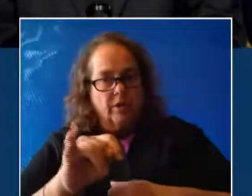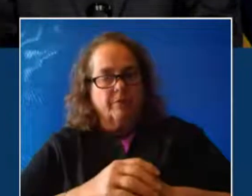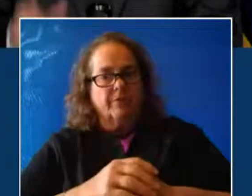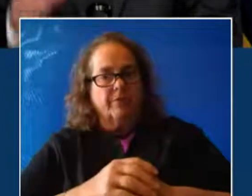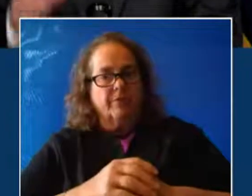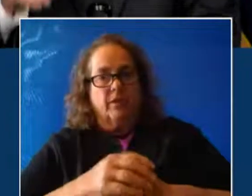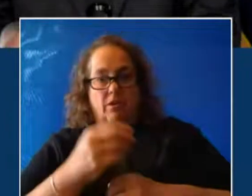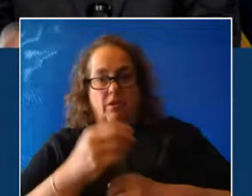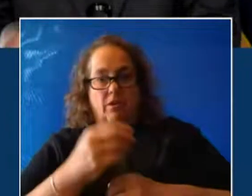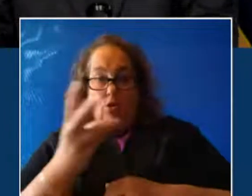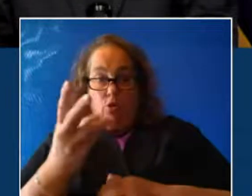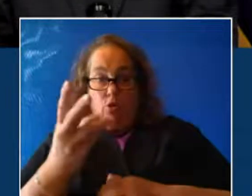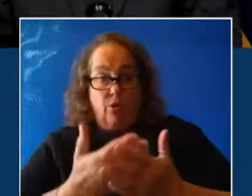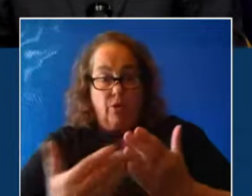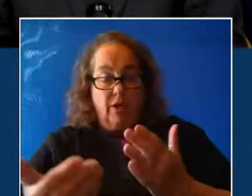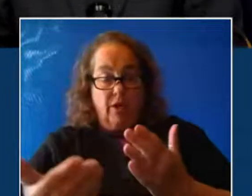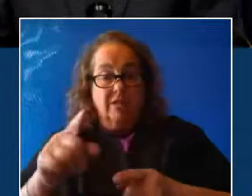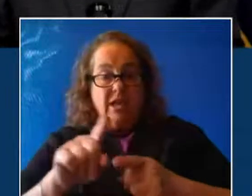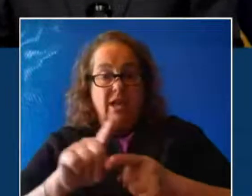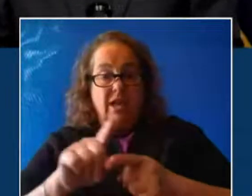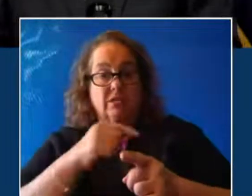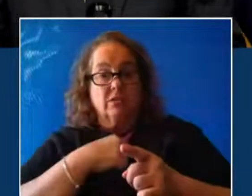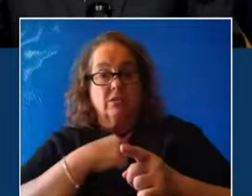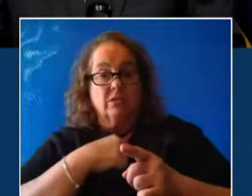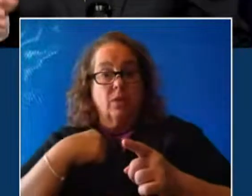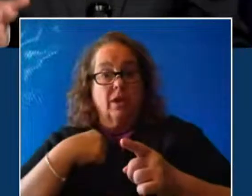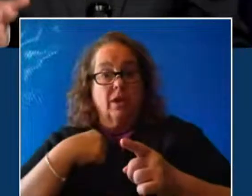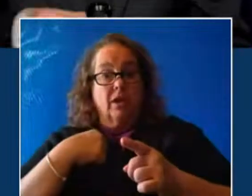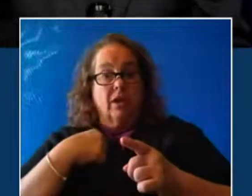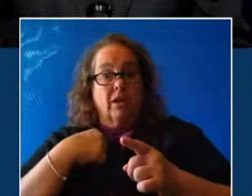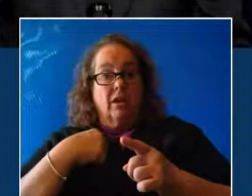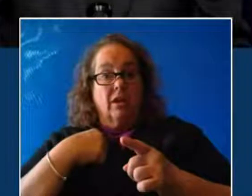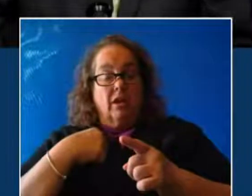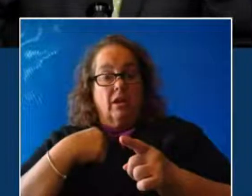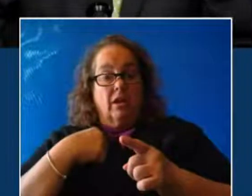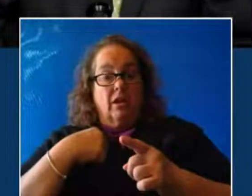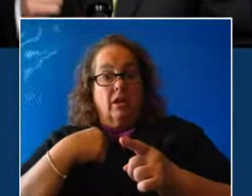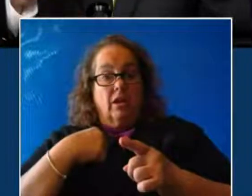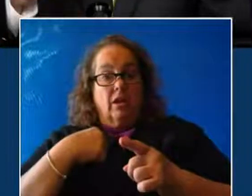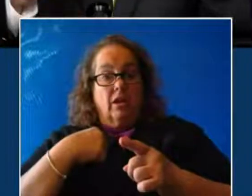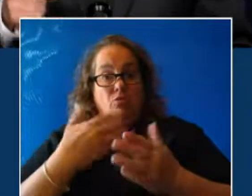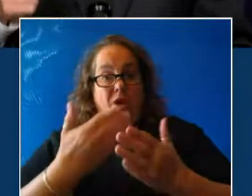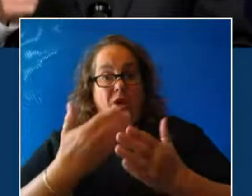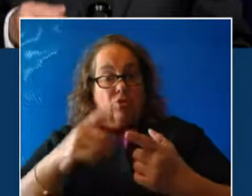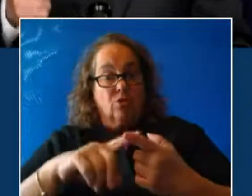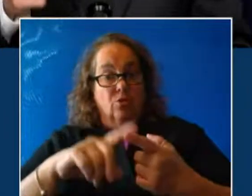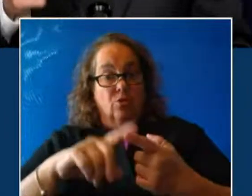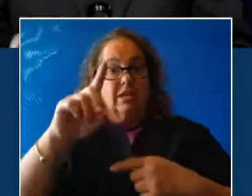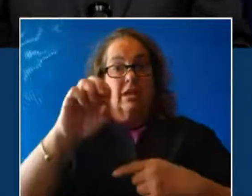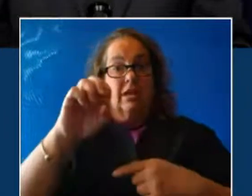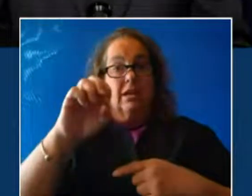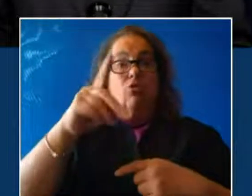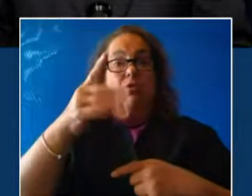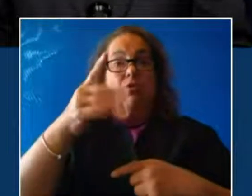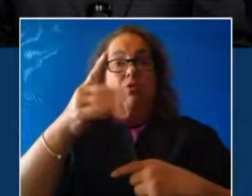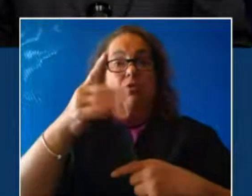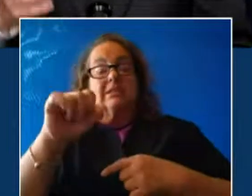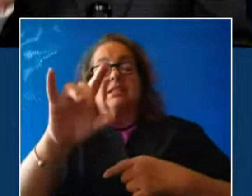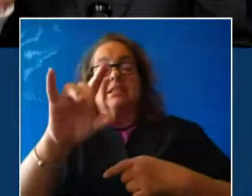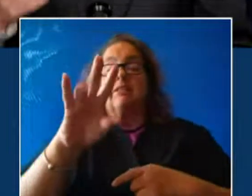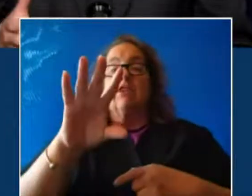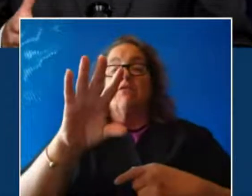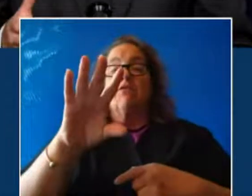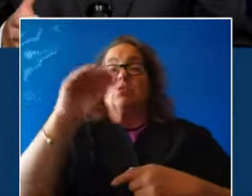as we'll get to the demographics here in a second. 74% of all Kentuckians 70 years and up now